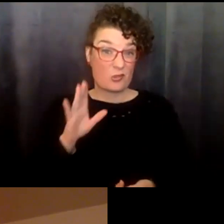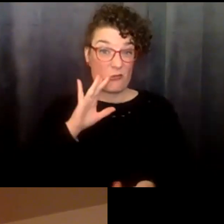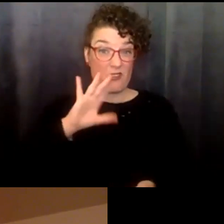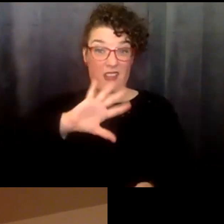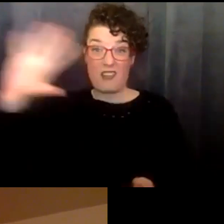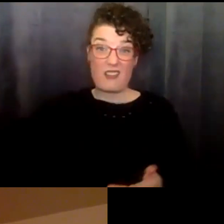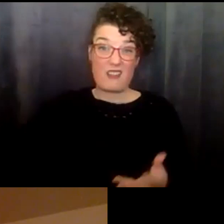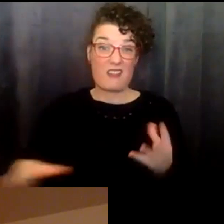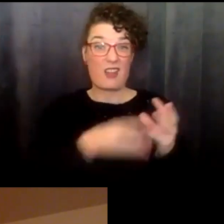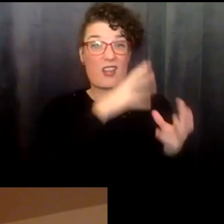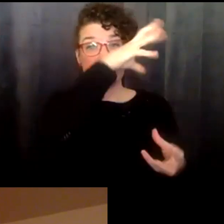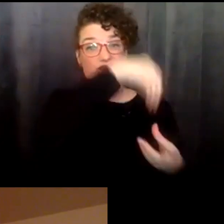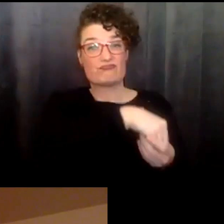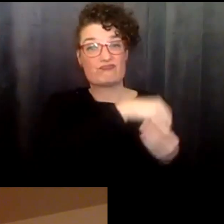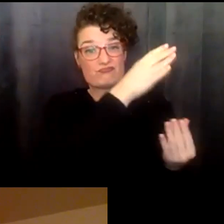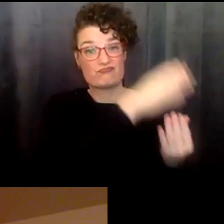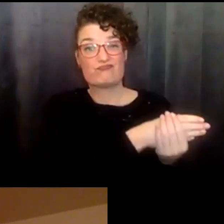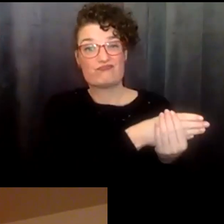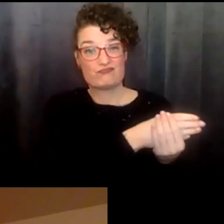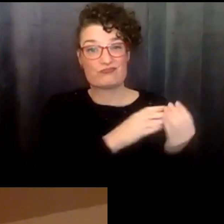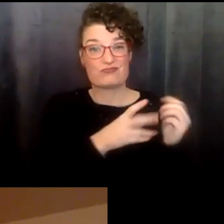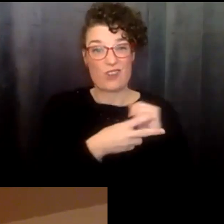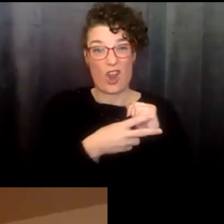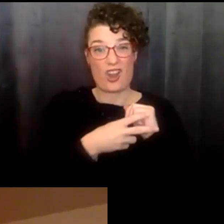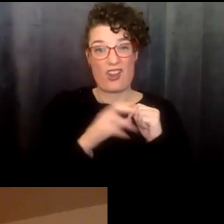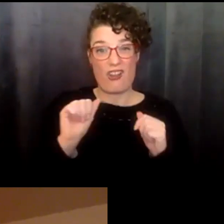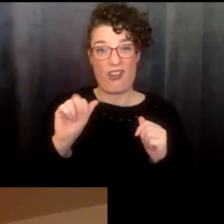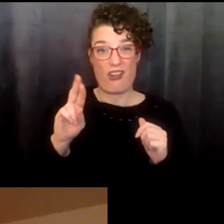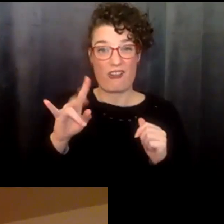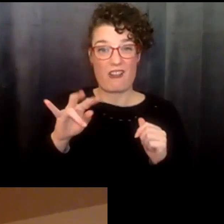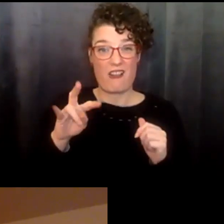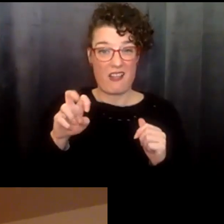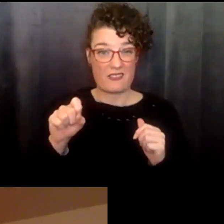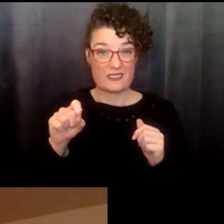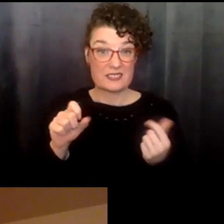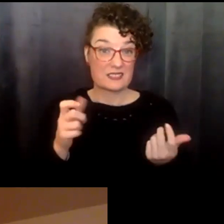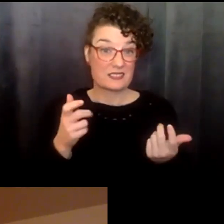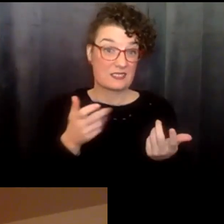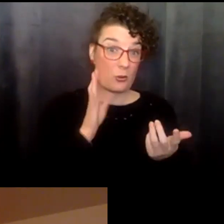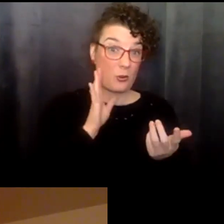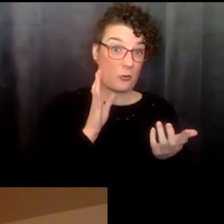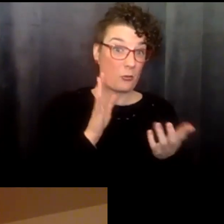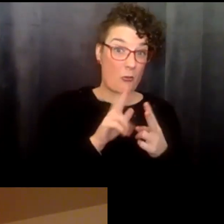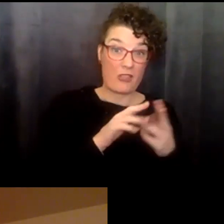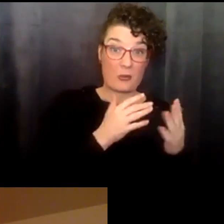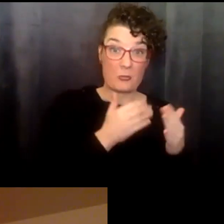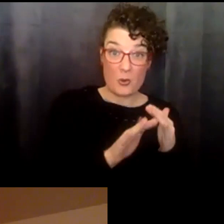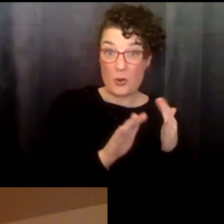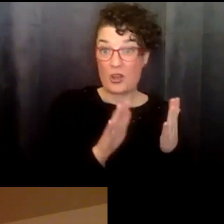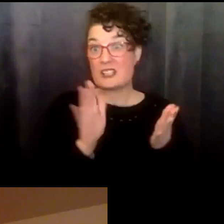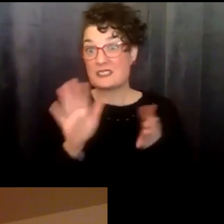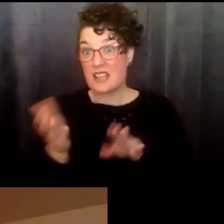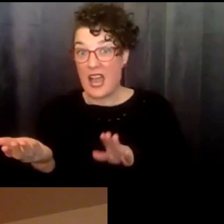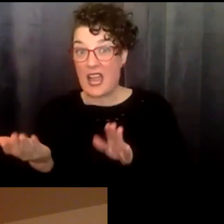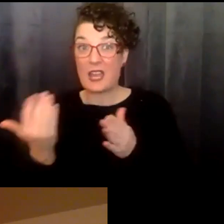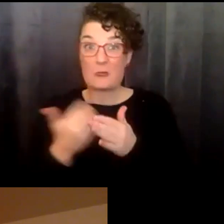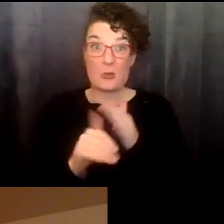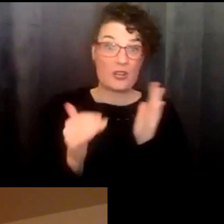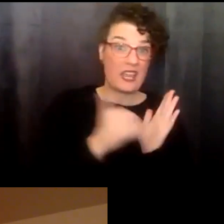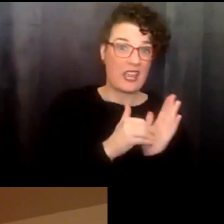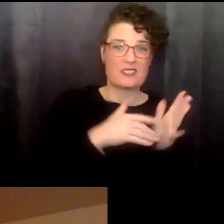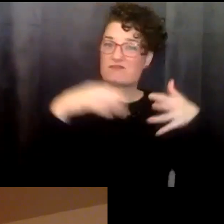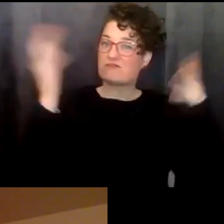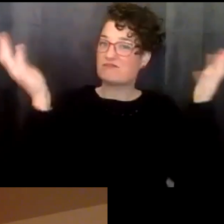point. It, like whether it's born in the archives, whether it dies or whether it's reborn, it'll still be